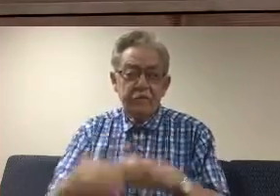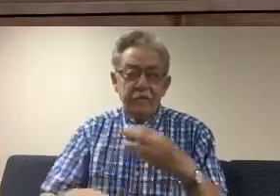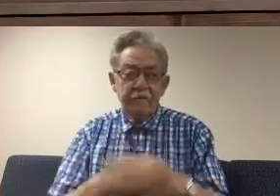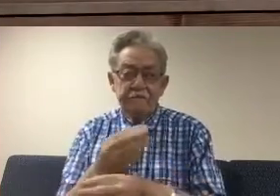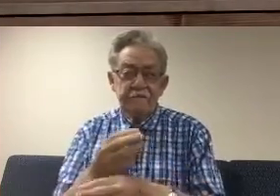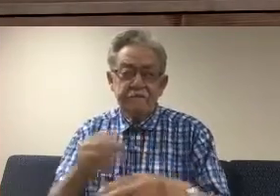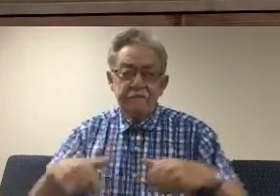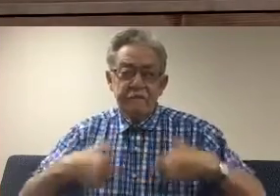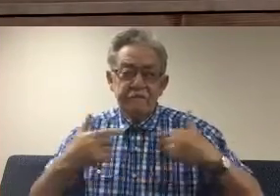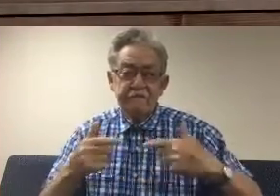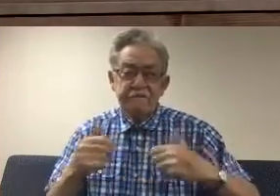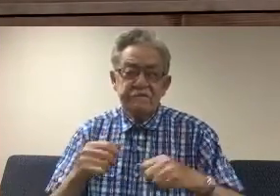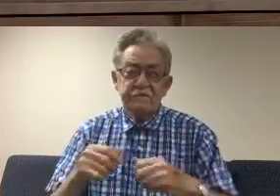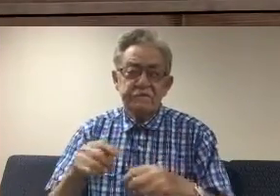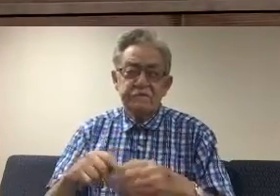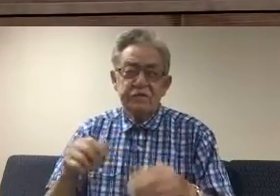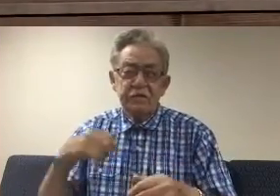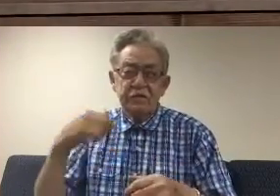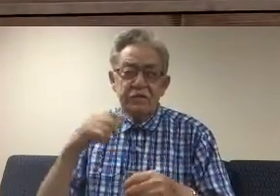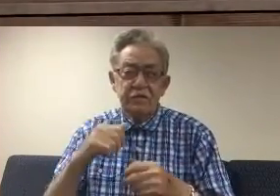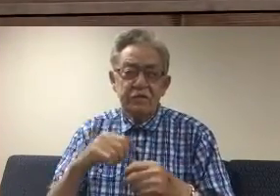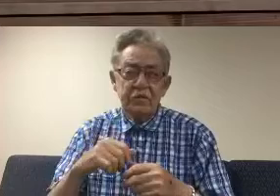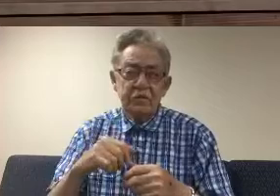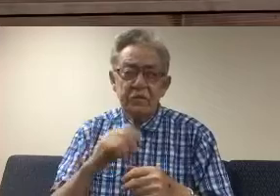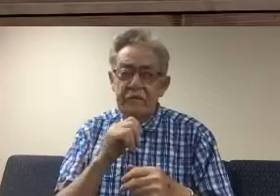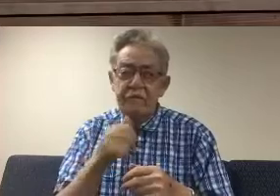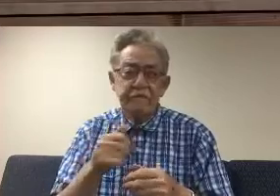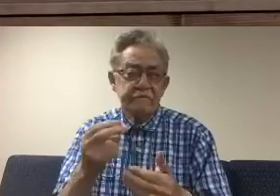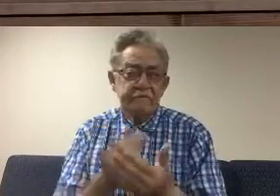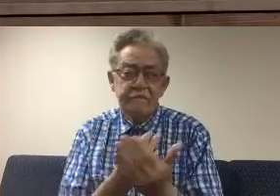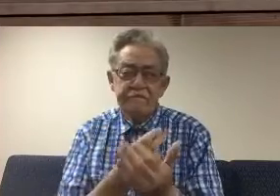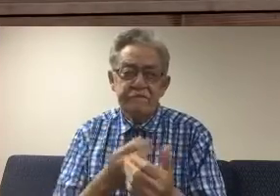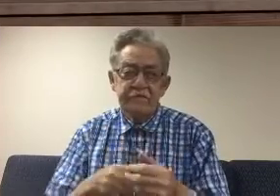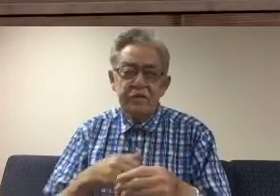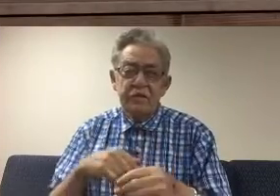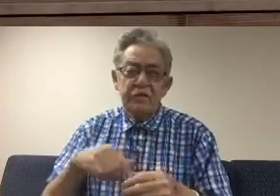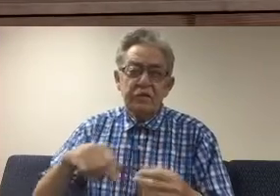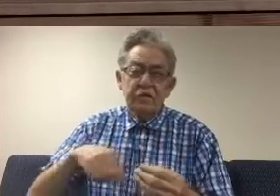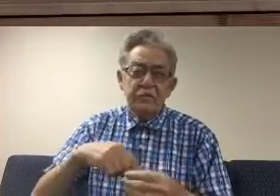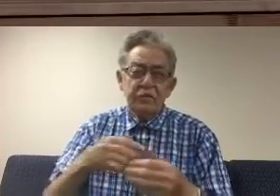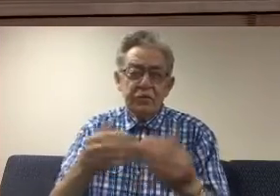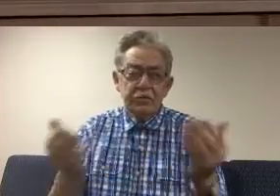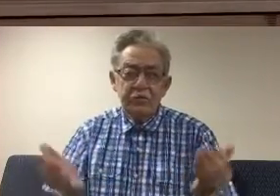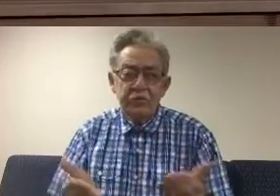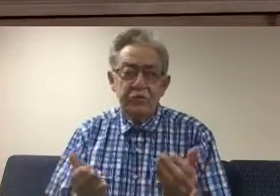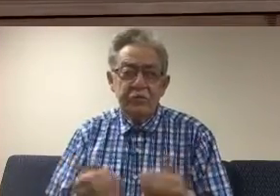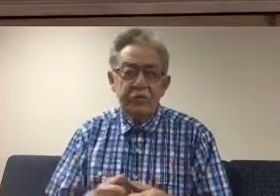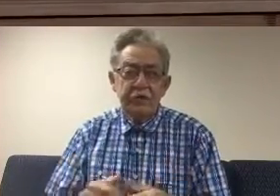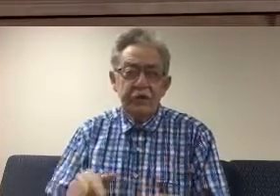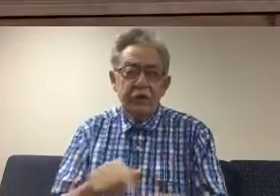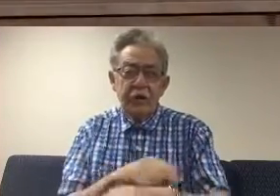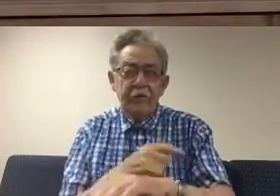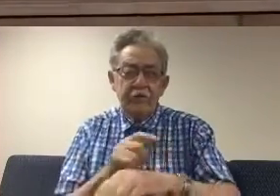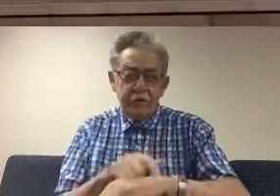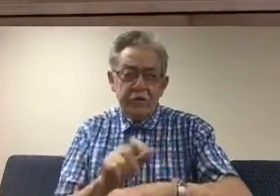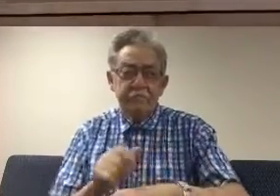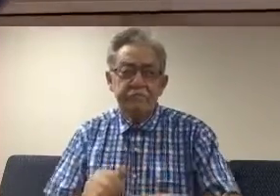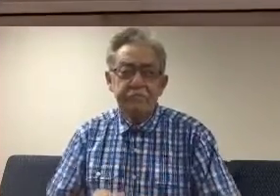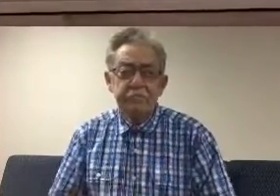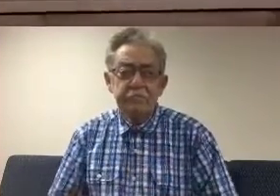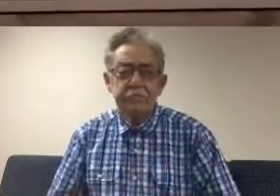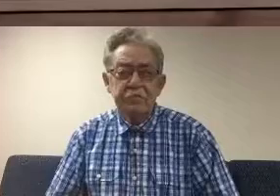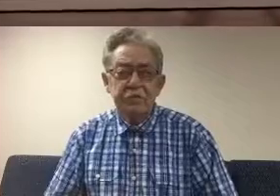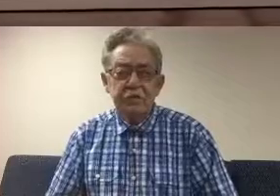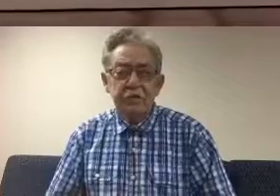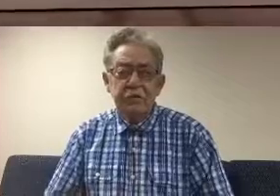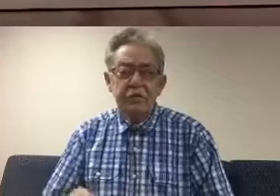it's crazy, but it's not new. It's been around since 33 A.D. And really the